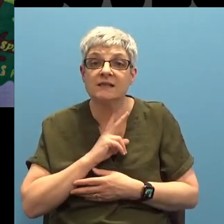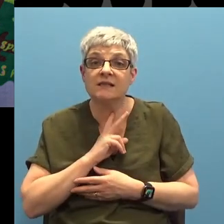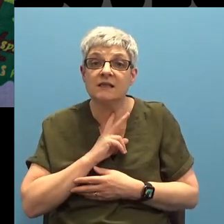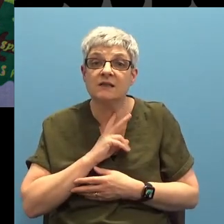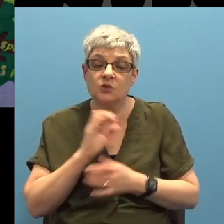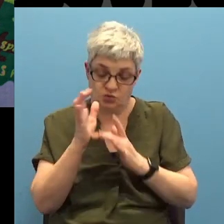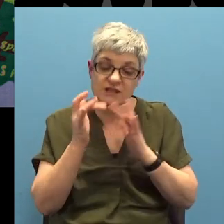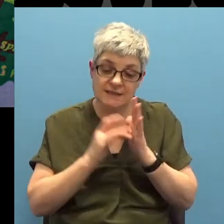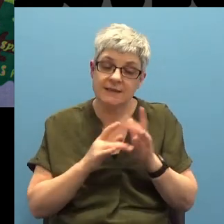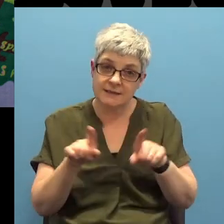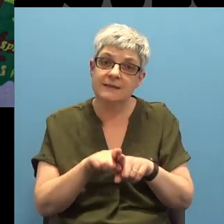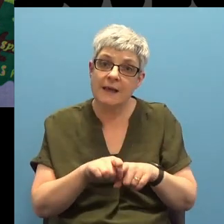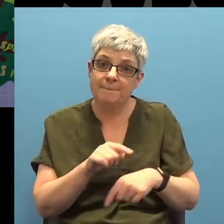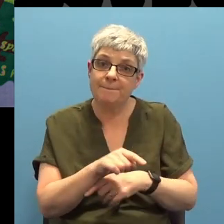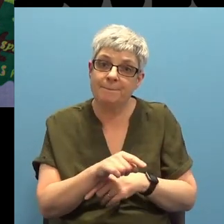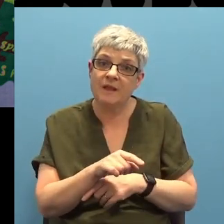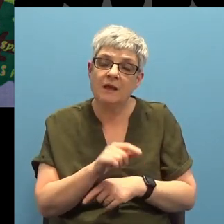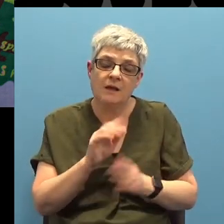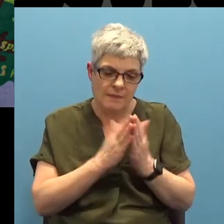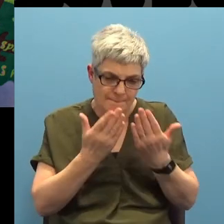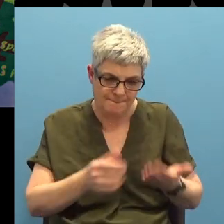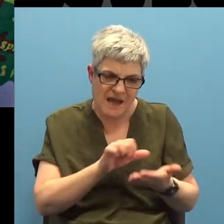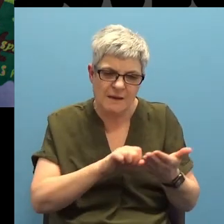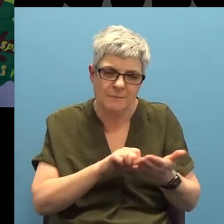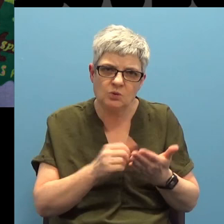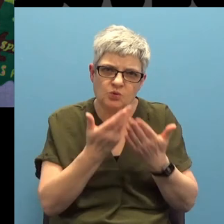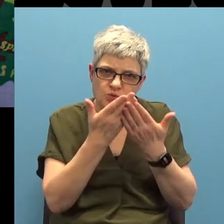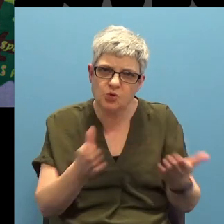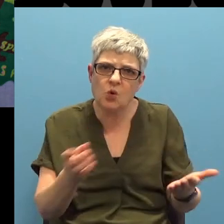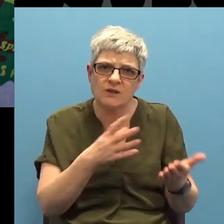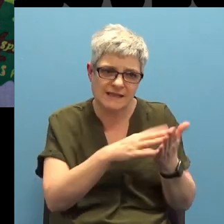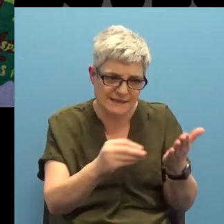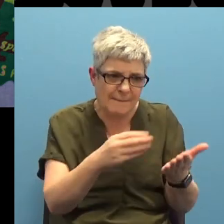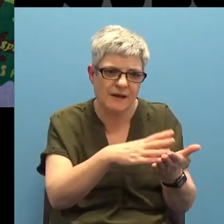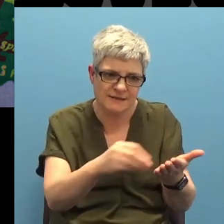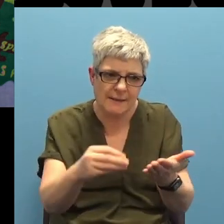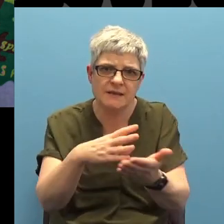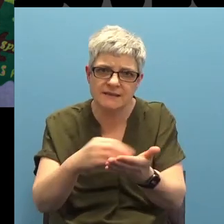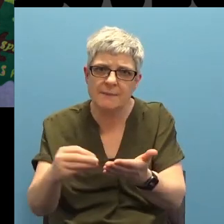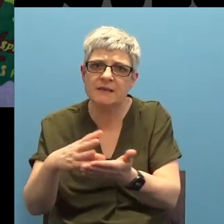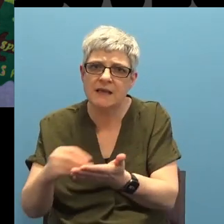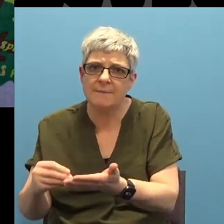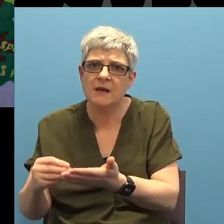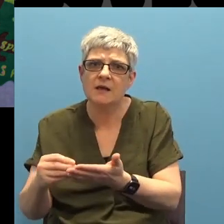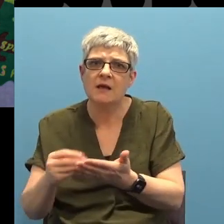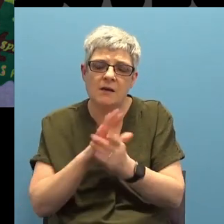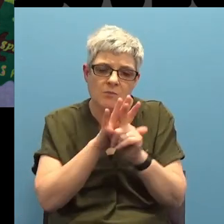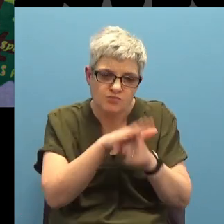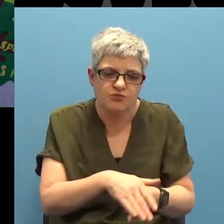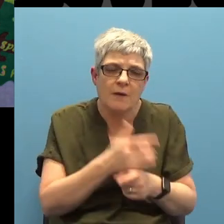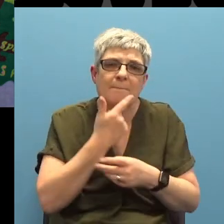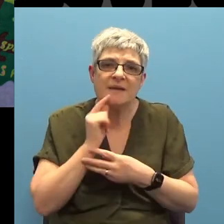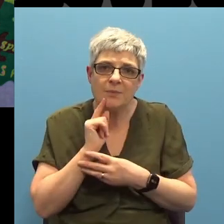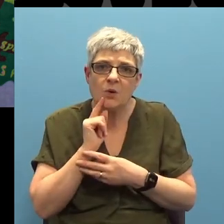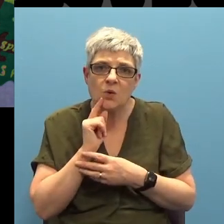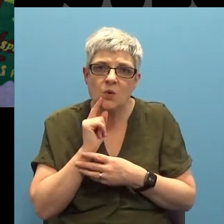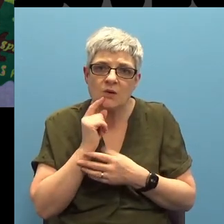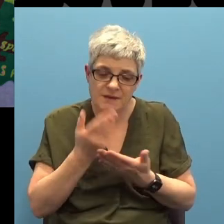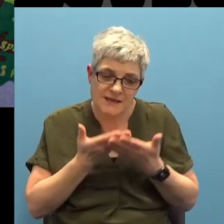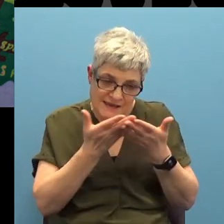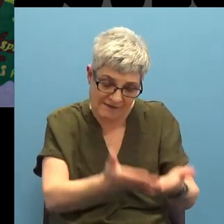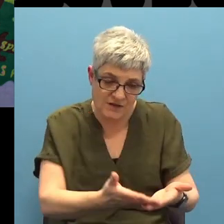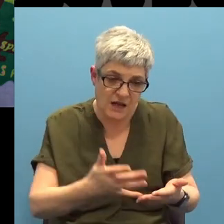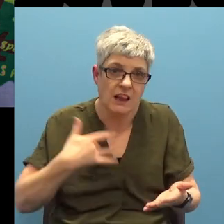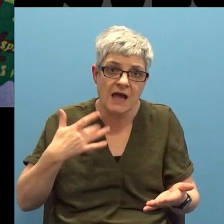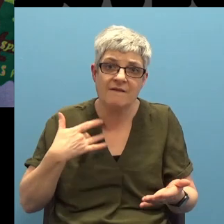That's what Jesus did. The Bible is strewn with examples of where oppressed people have been given light and been